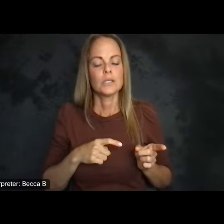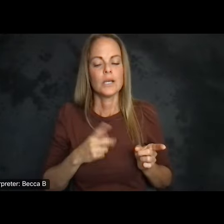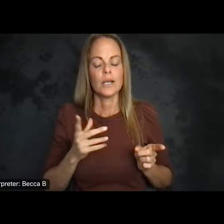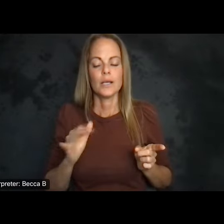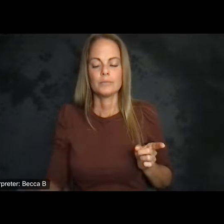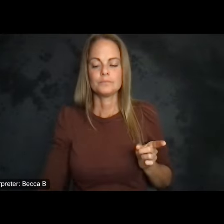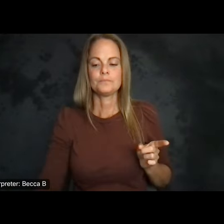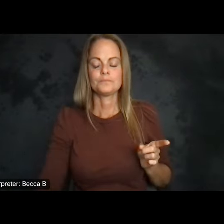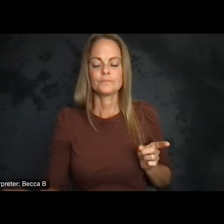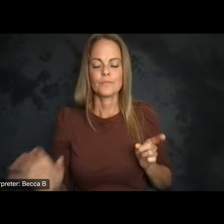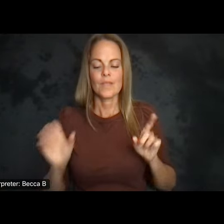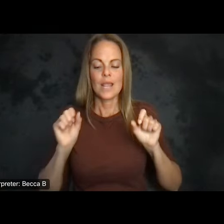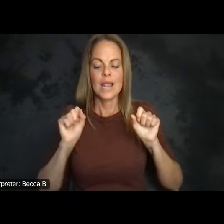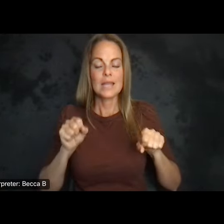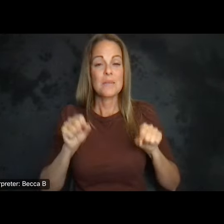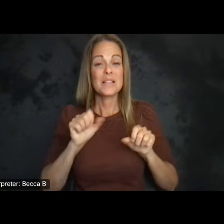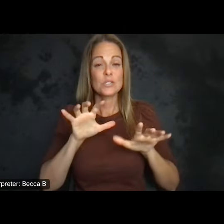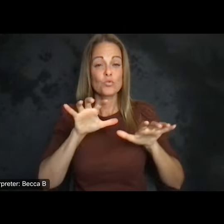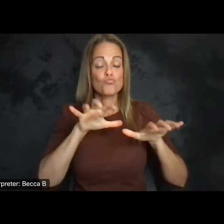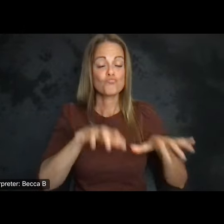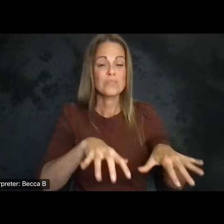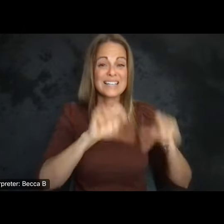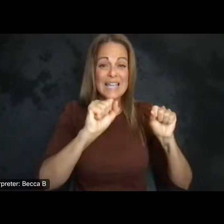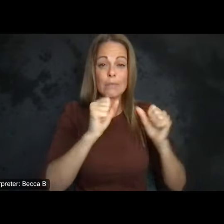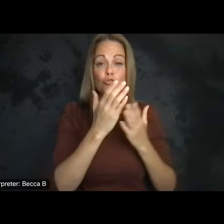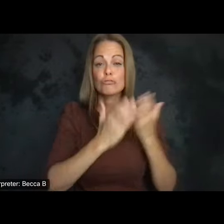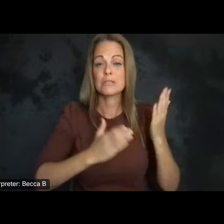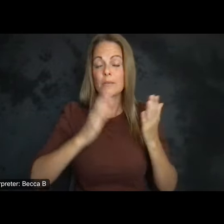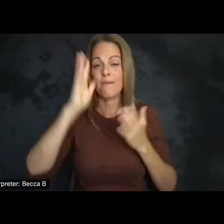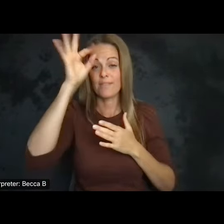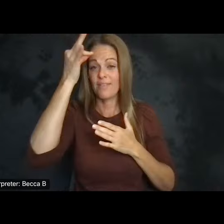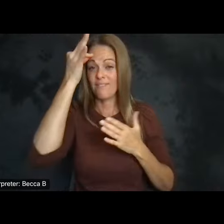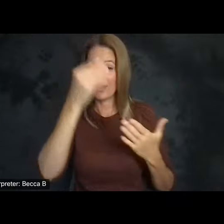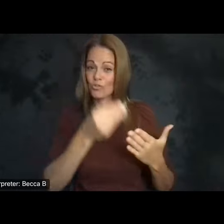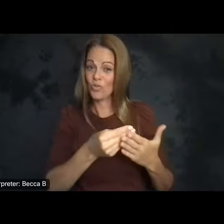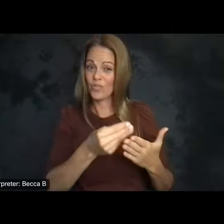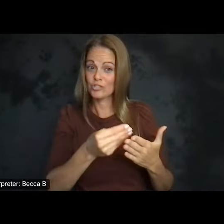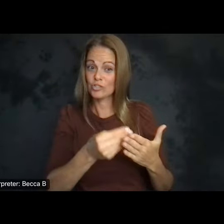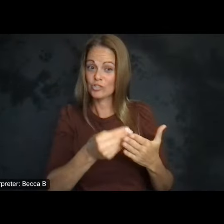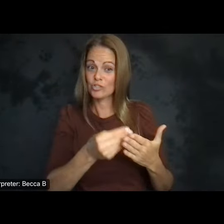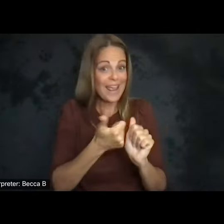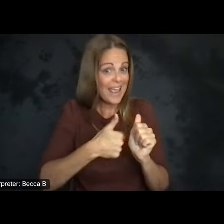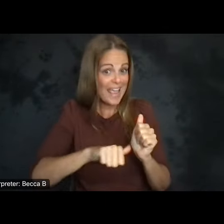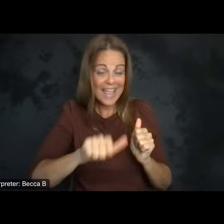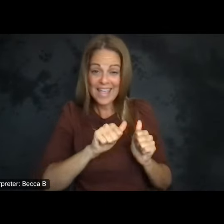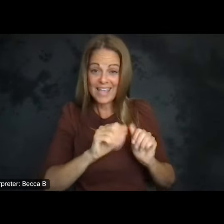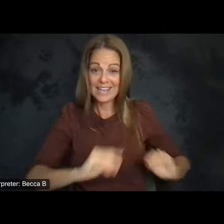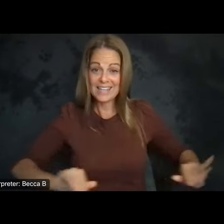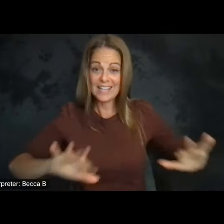there's an ability to capture some of the federal funds. Is that in any land acquisition?